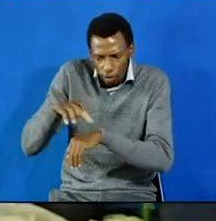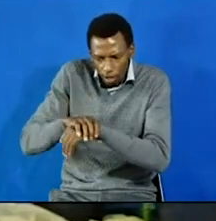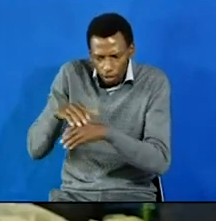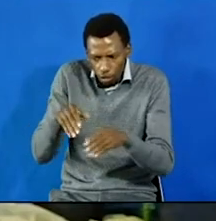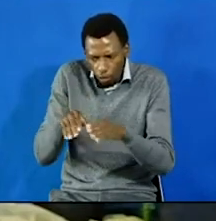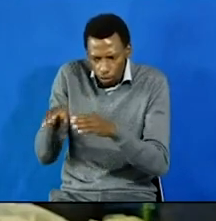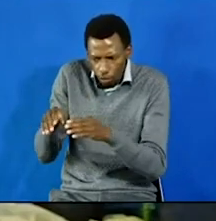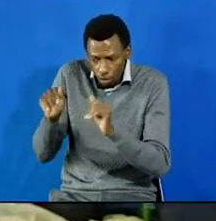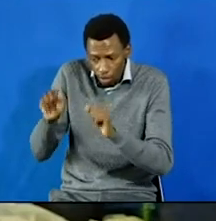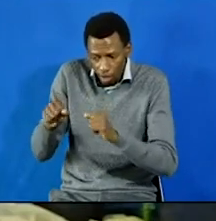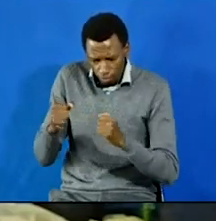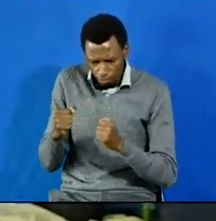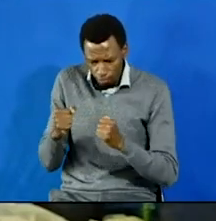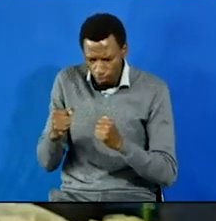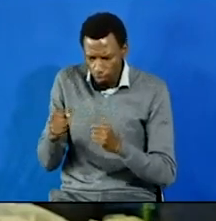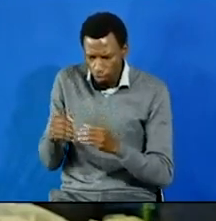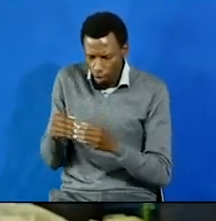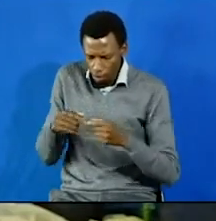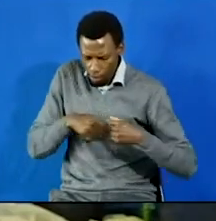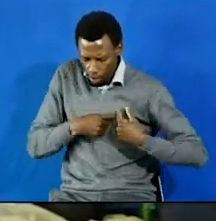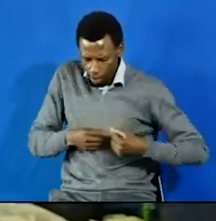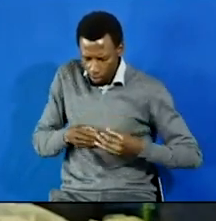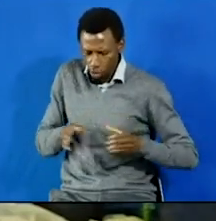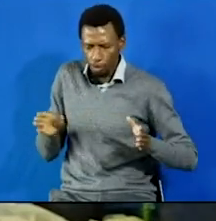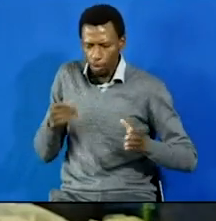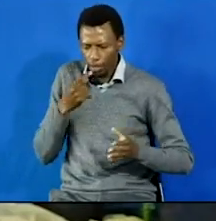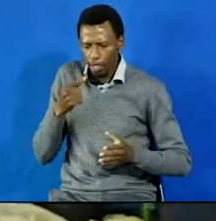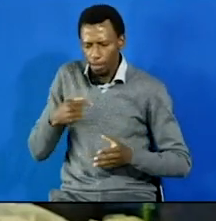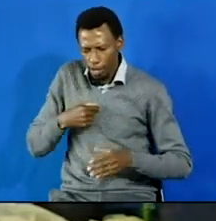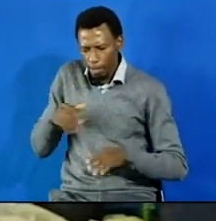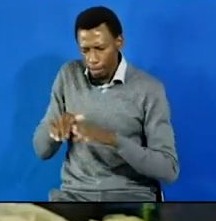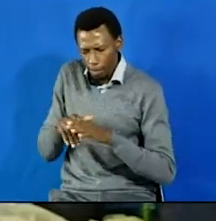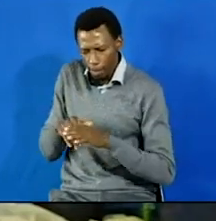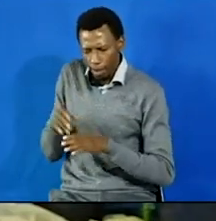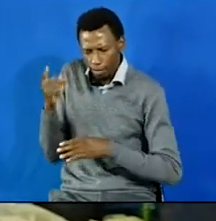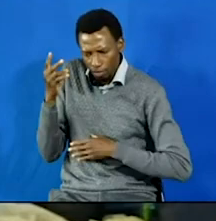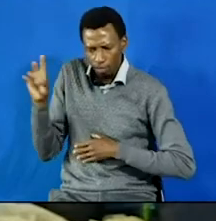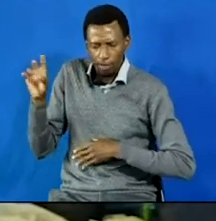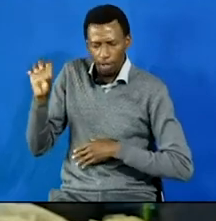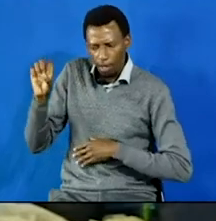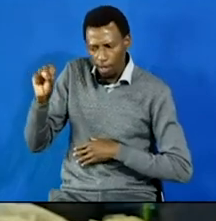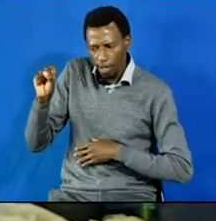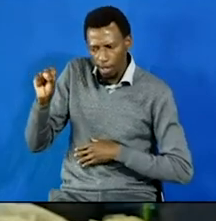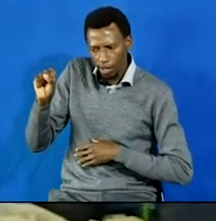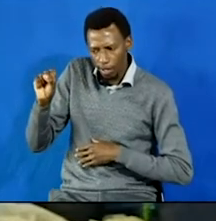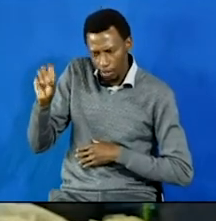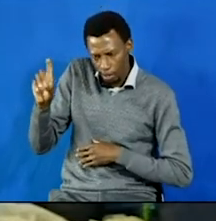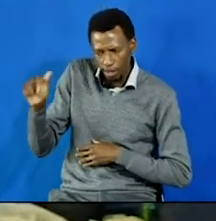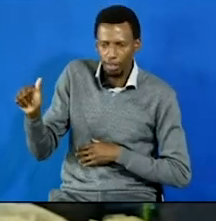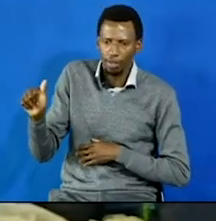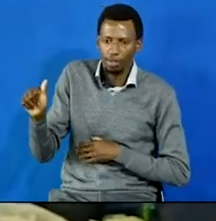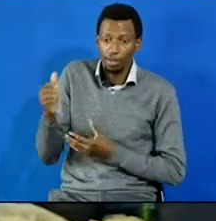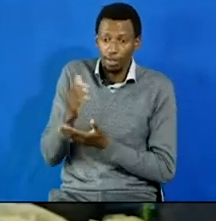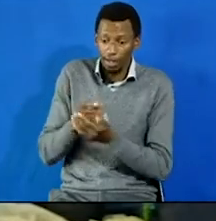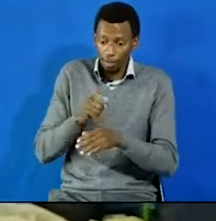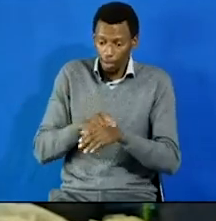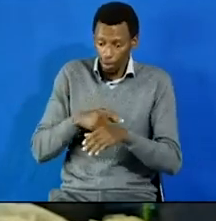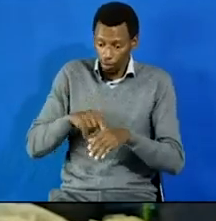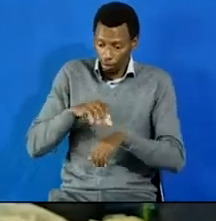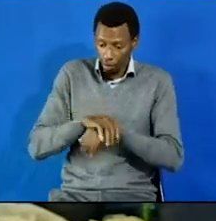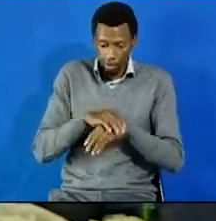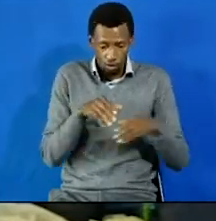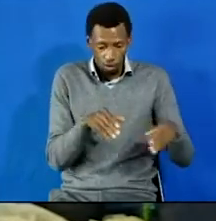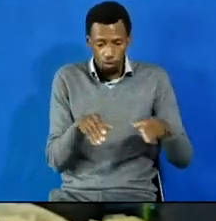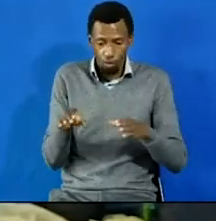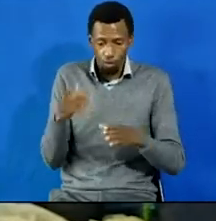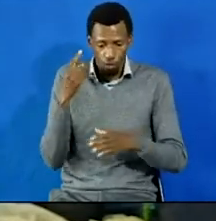enough to open up and say that you are an Adventist? Some of us, we find ourselves even in opportunities where we